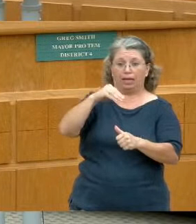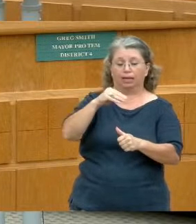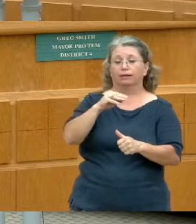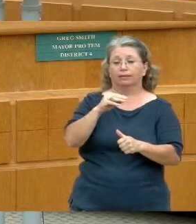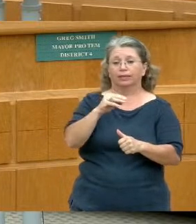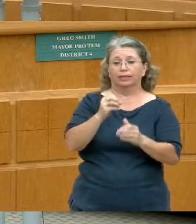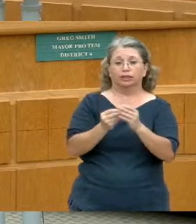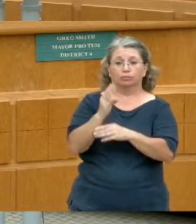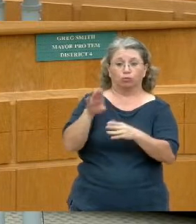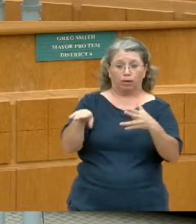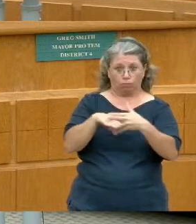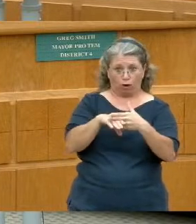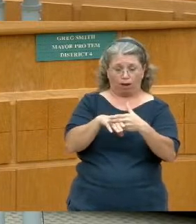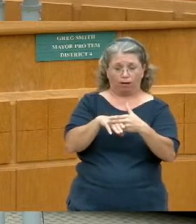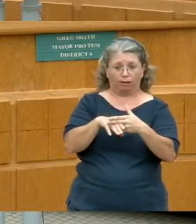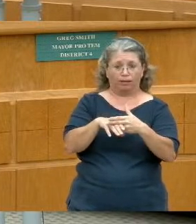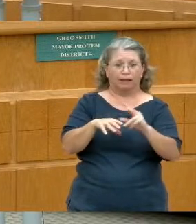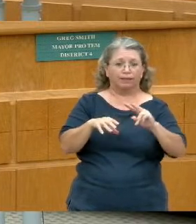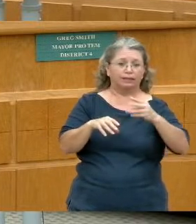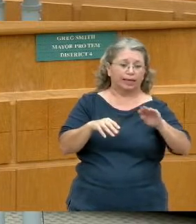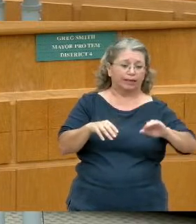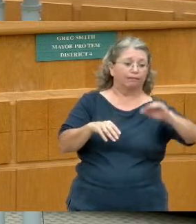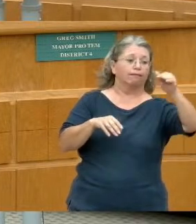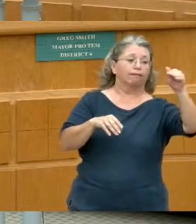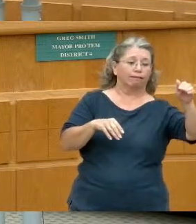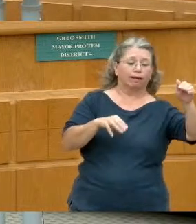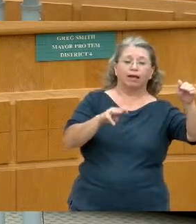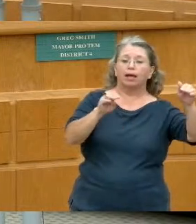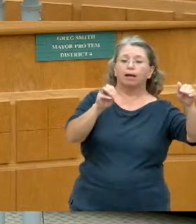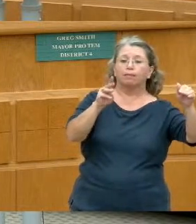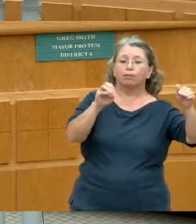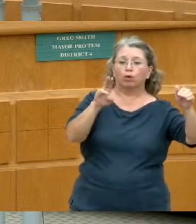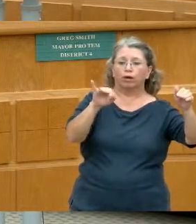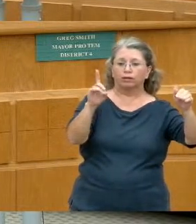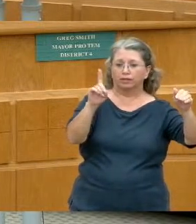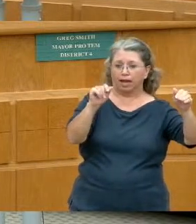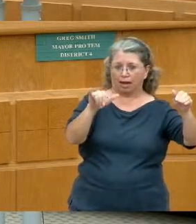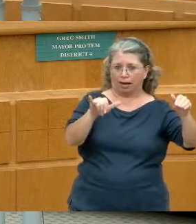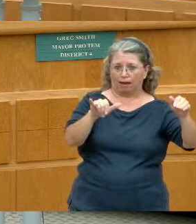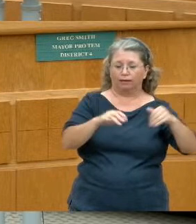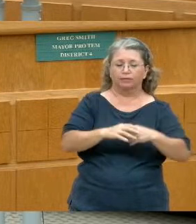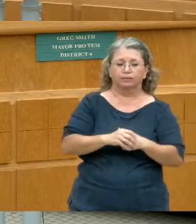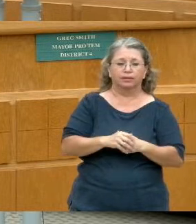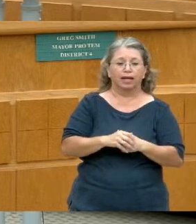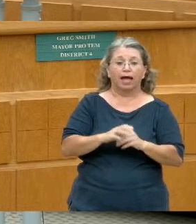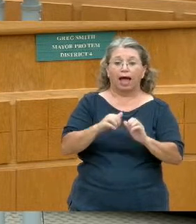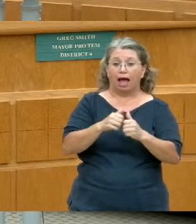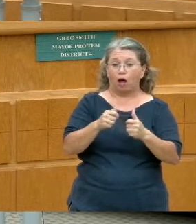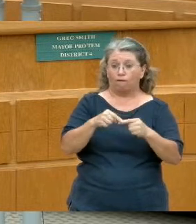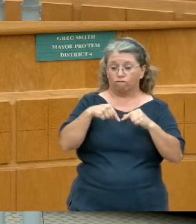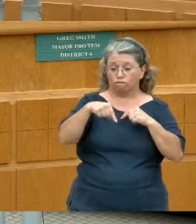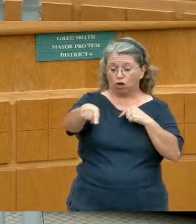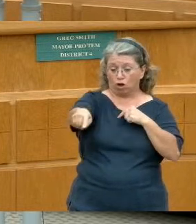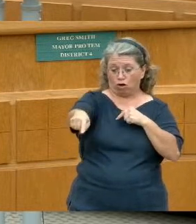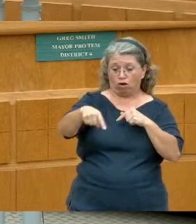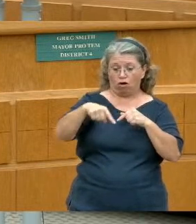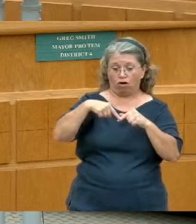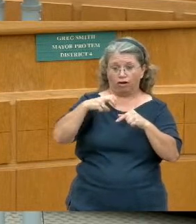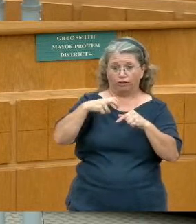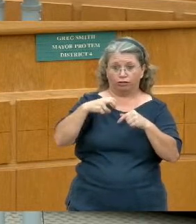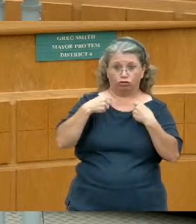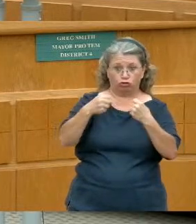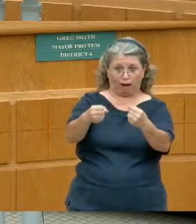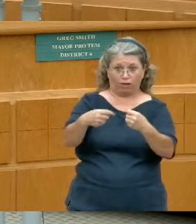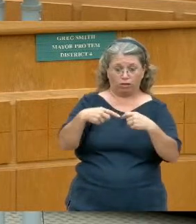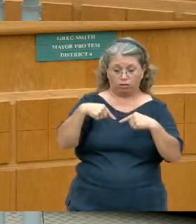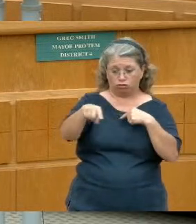that can kind of calibrate you. Now, distance traveled might increase if you're going to work or if on the